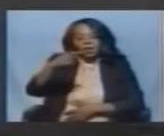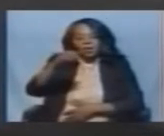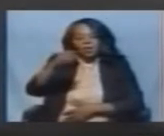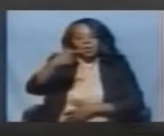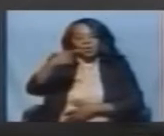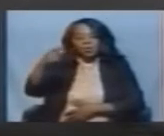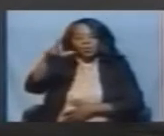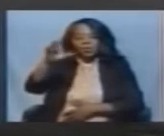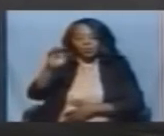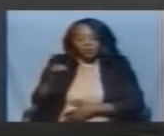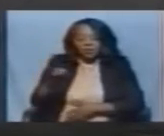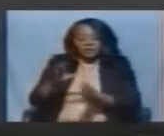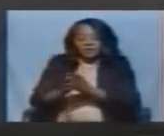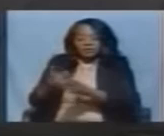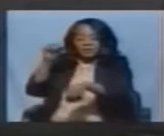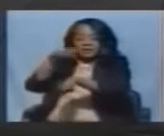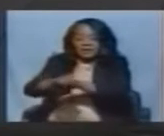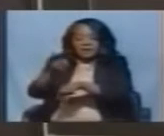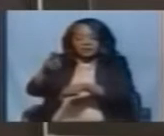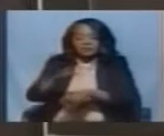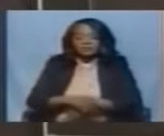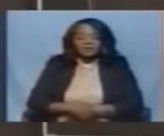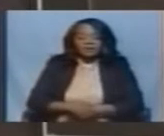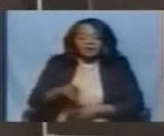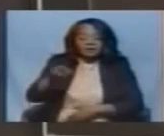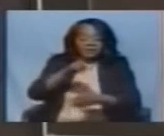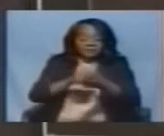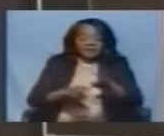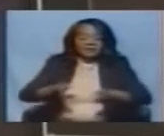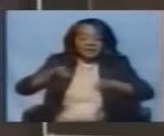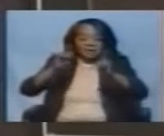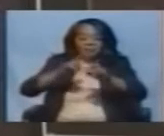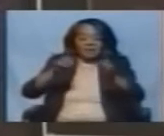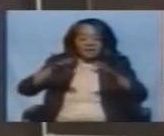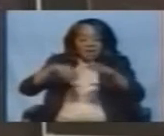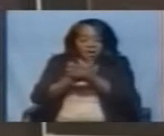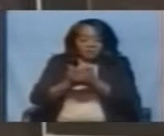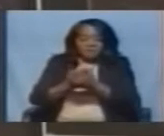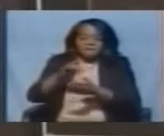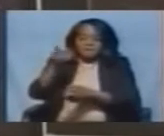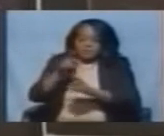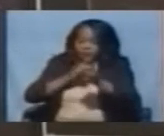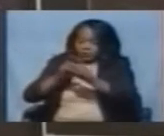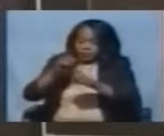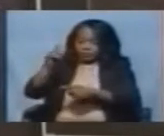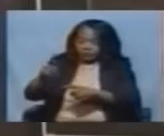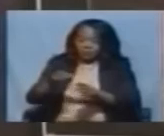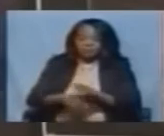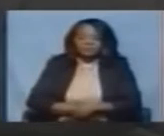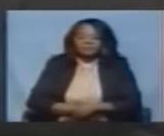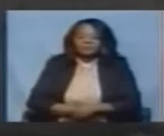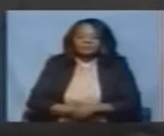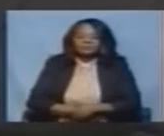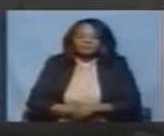need to challenge you and say, look, this particular price is higher. But what we do is we won't speak to you. We'll just drop you. So if the guy who